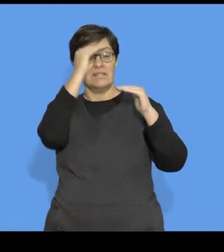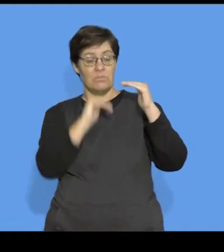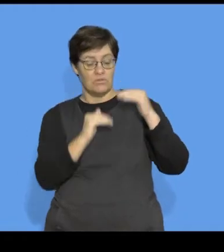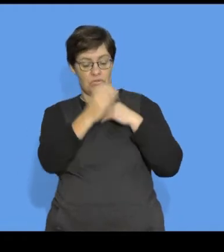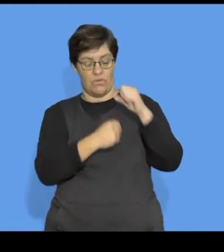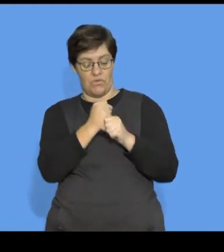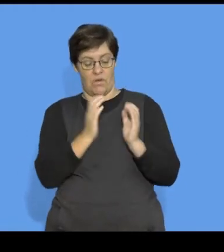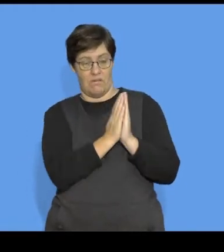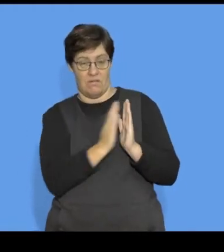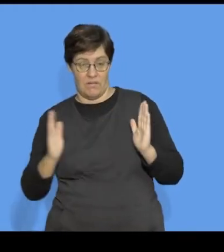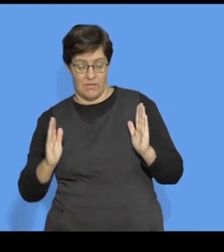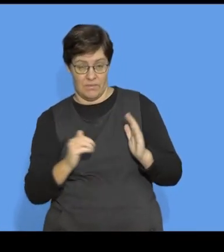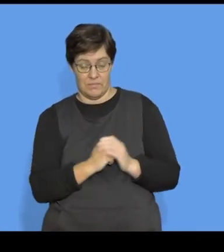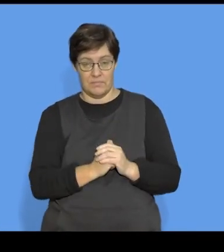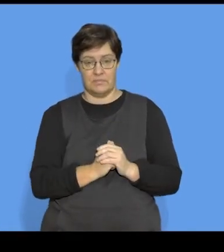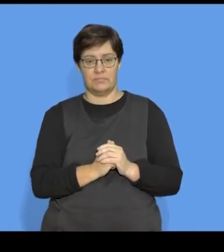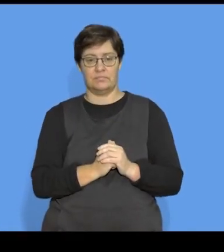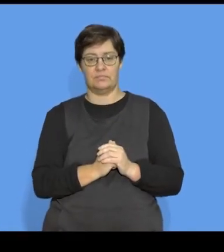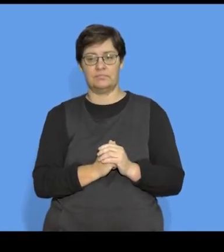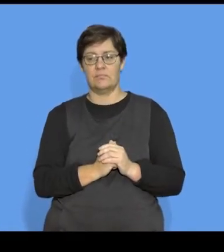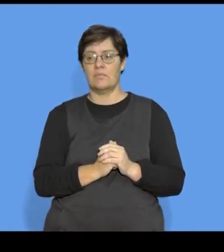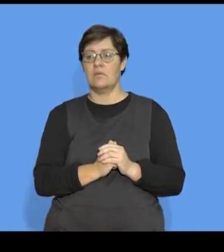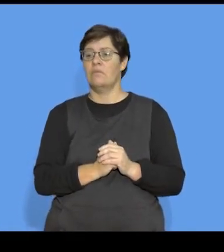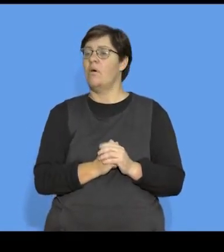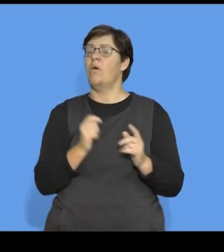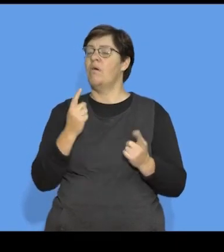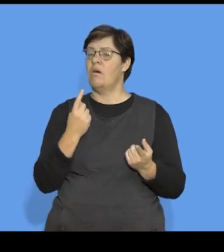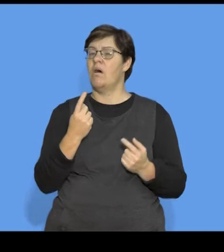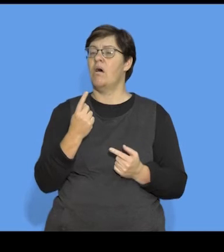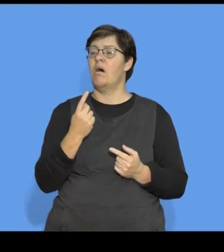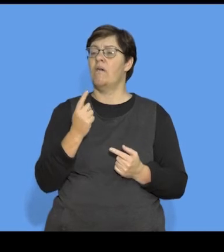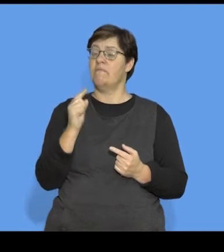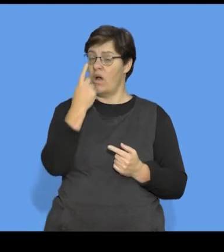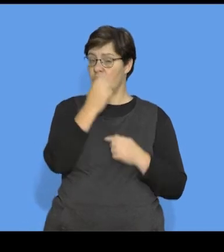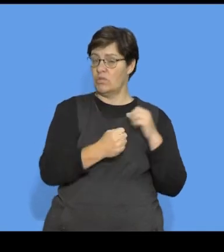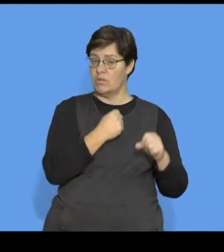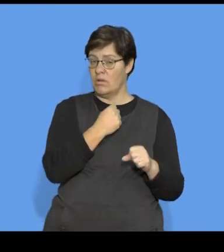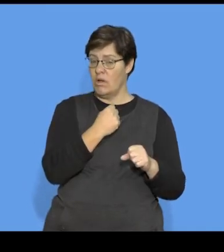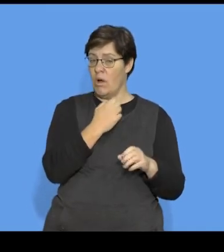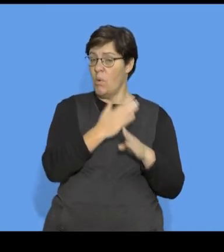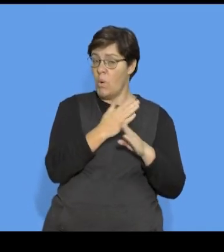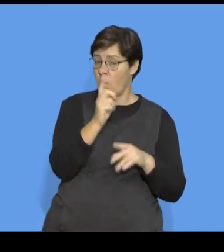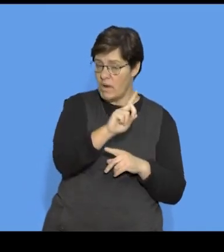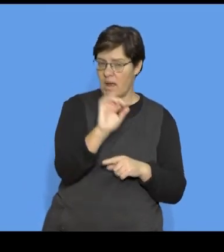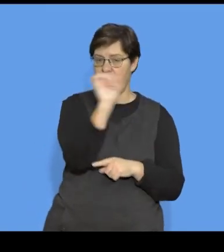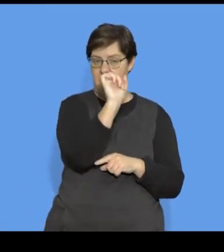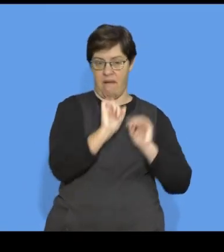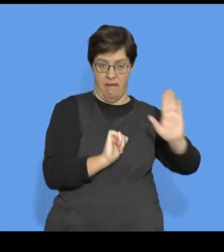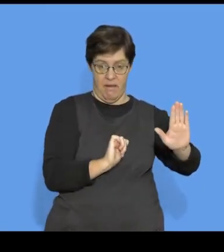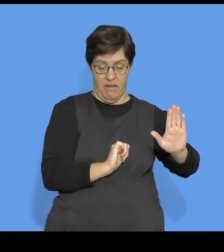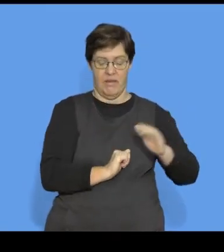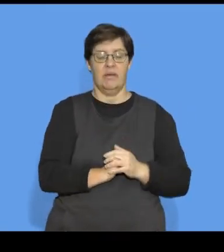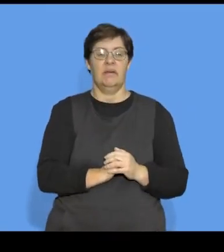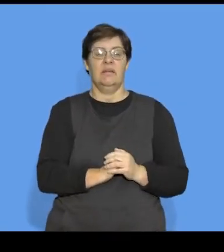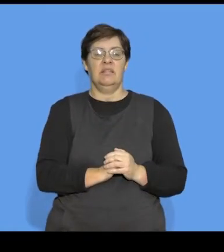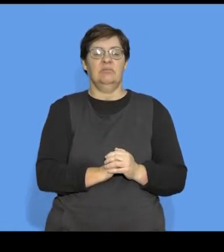the year. We start off by working with the first one we're going to be working with is the vehicles, right?